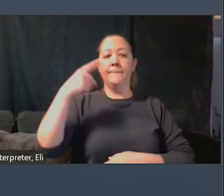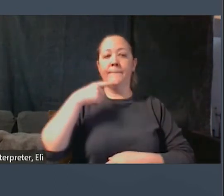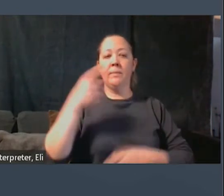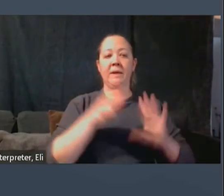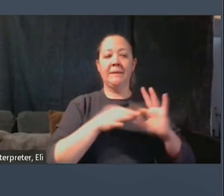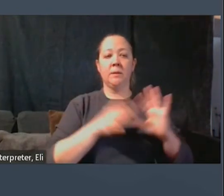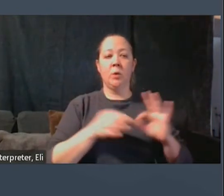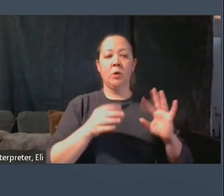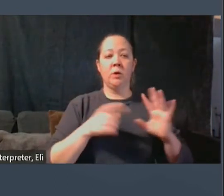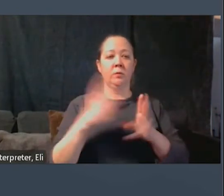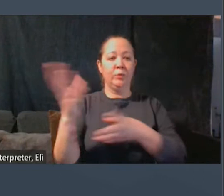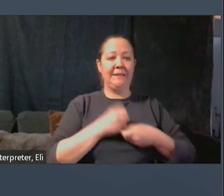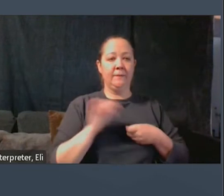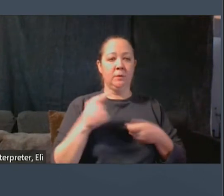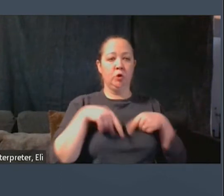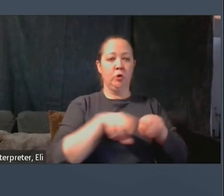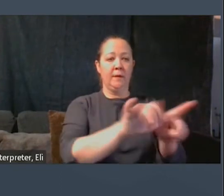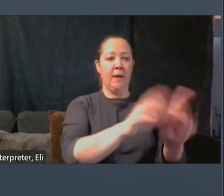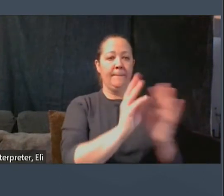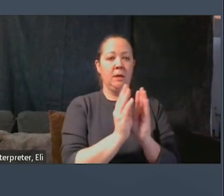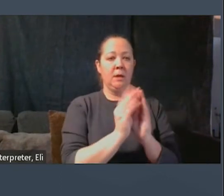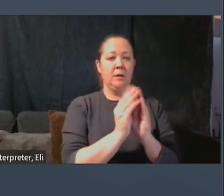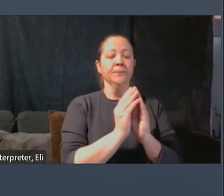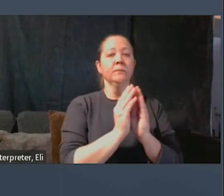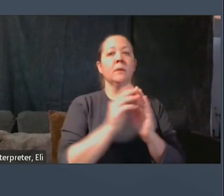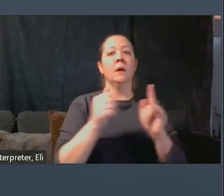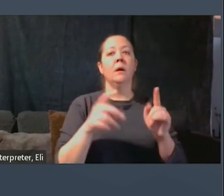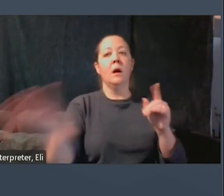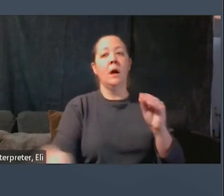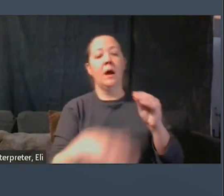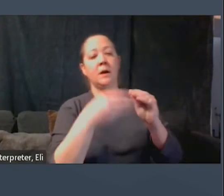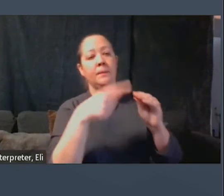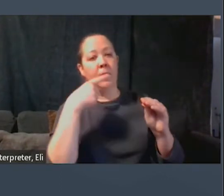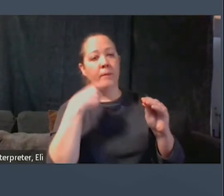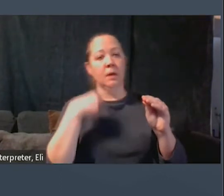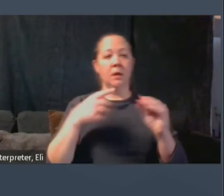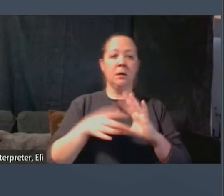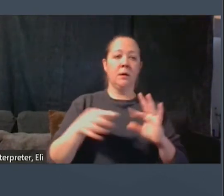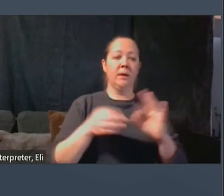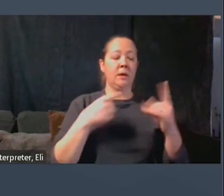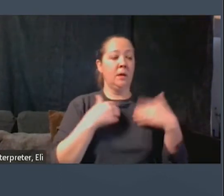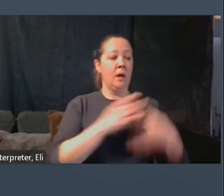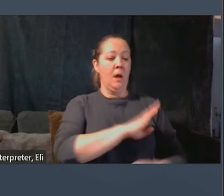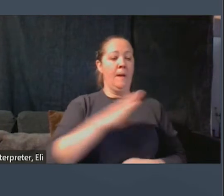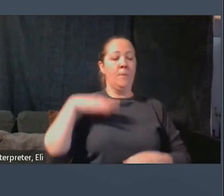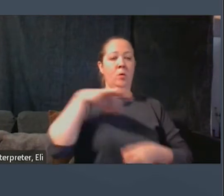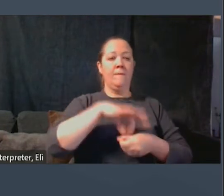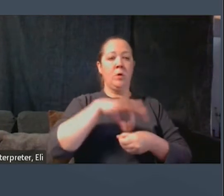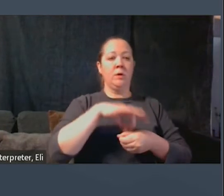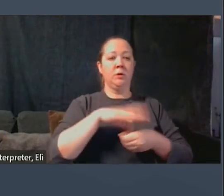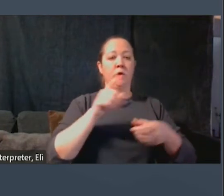meeting. Following the receipt of public comment, the board voted to continue the item to the meeting of January